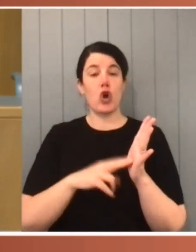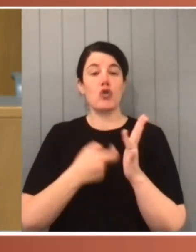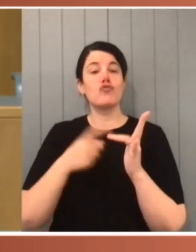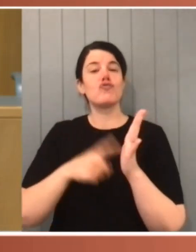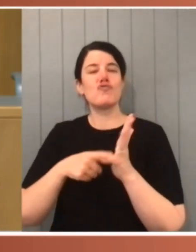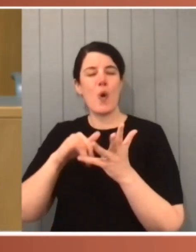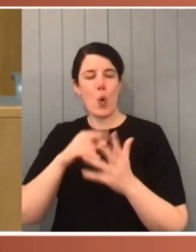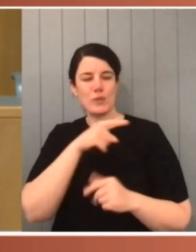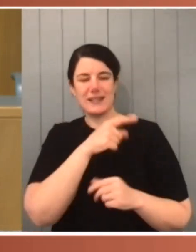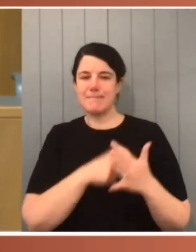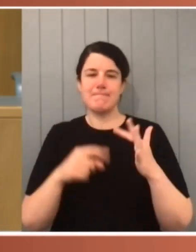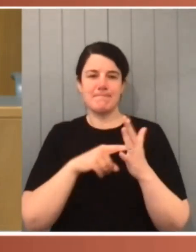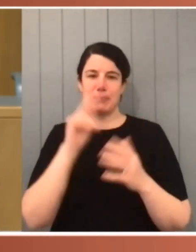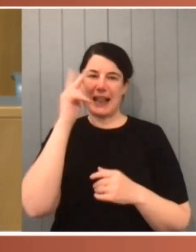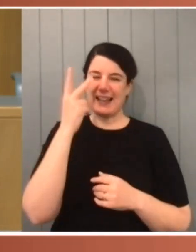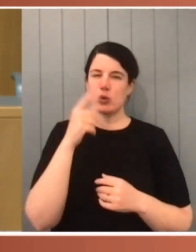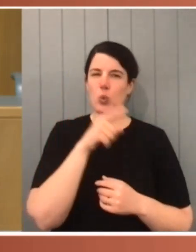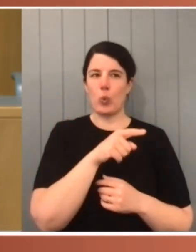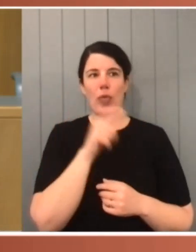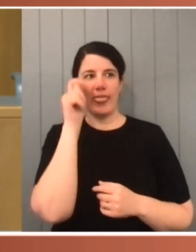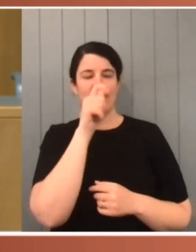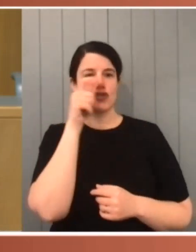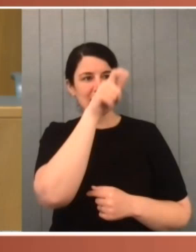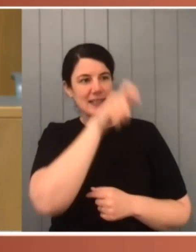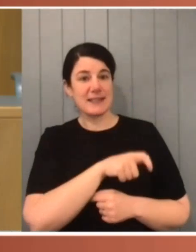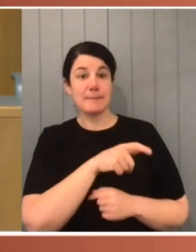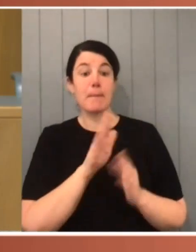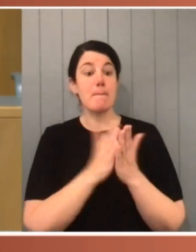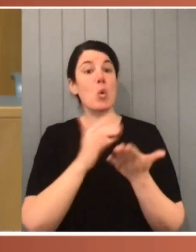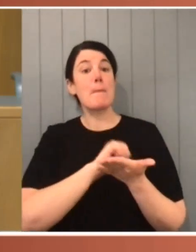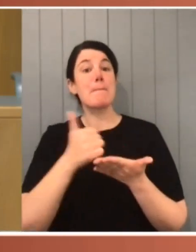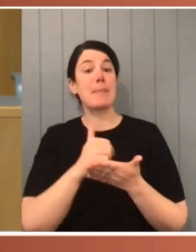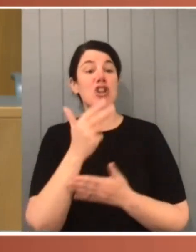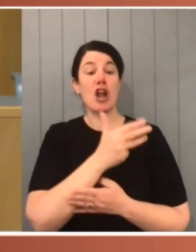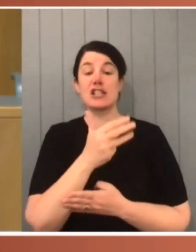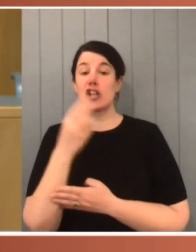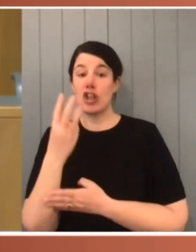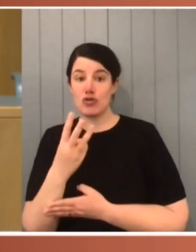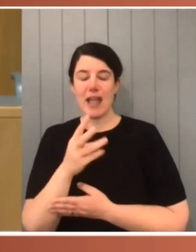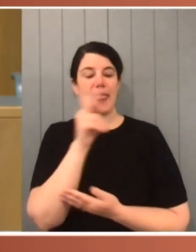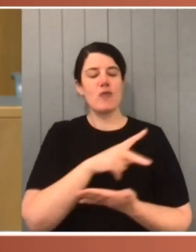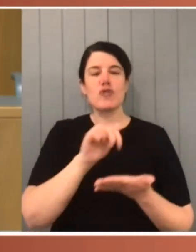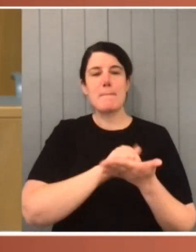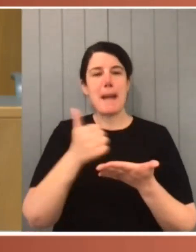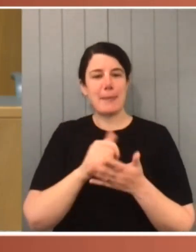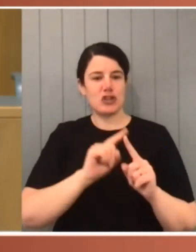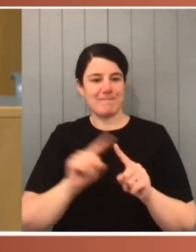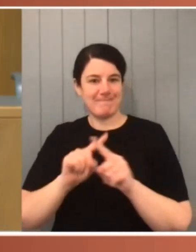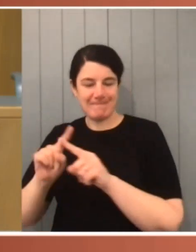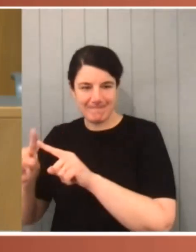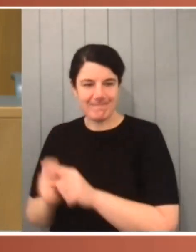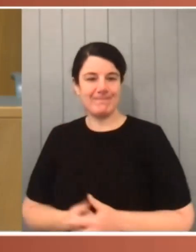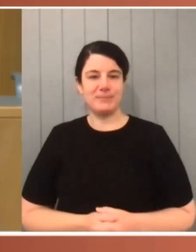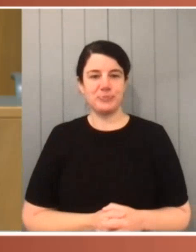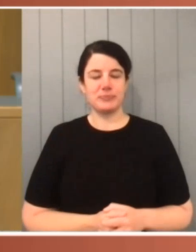his book Political Liberalism, originally published in the early 90s, 1993, and then republished in various editions. And just to clarify, to avoid